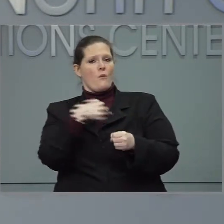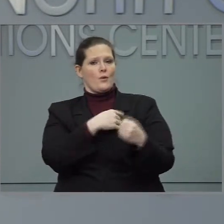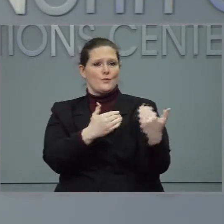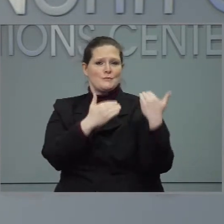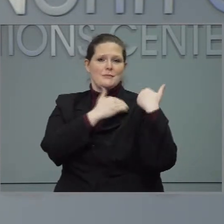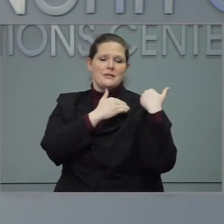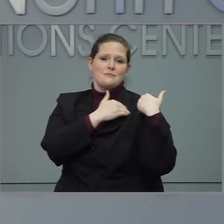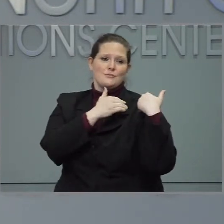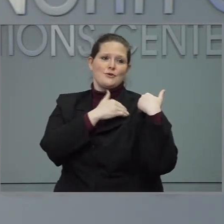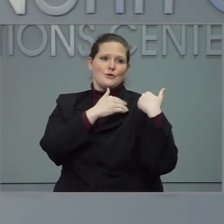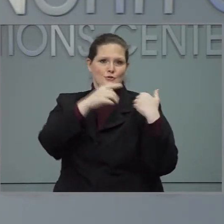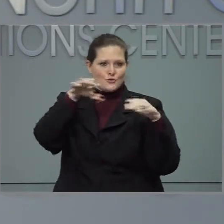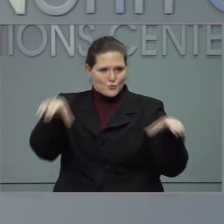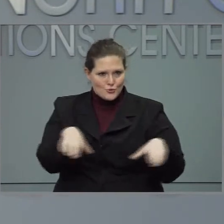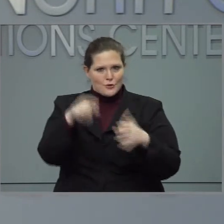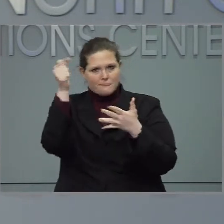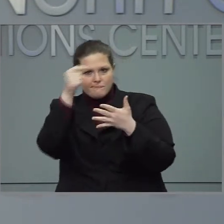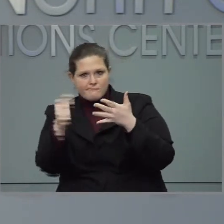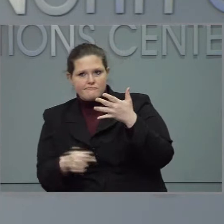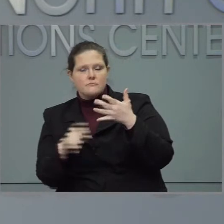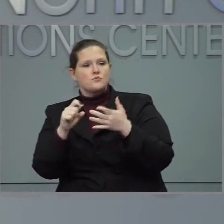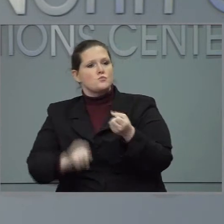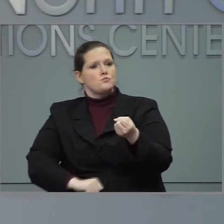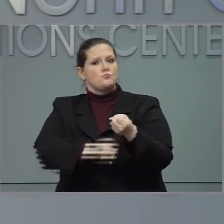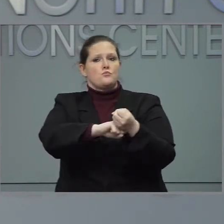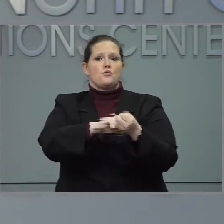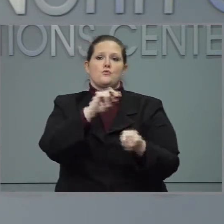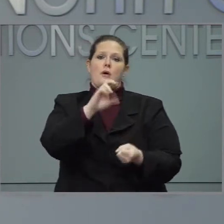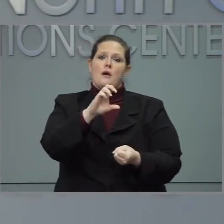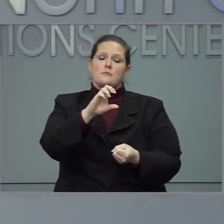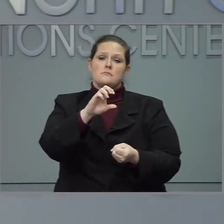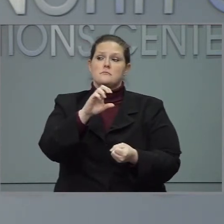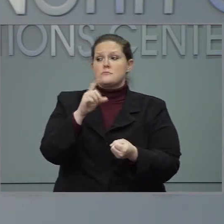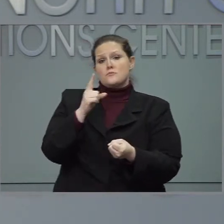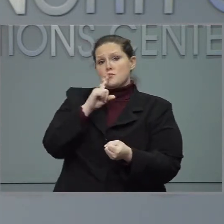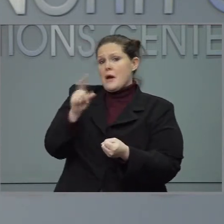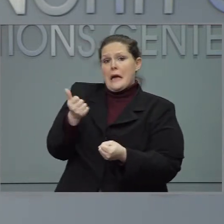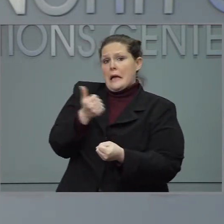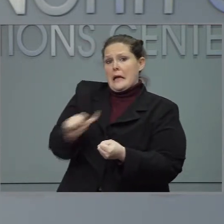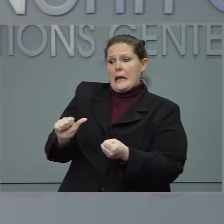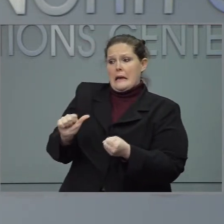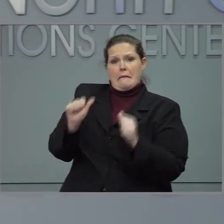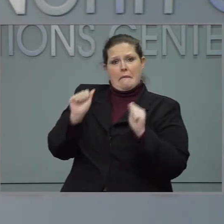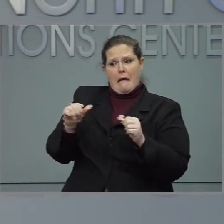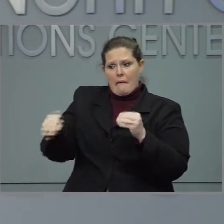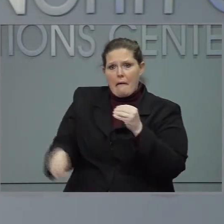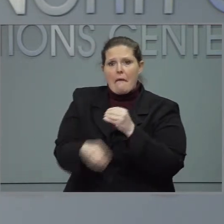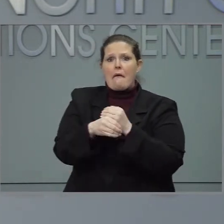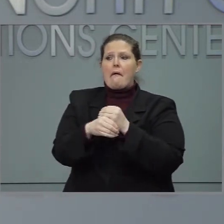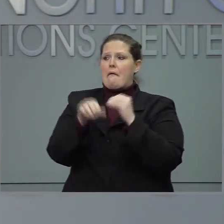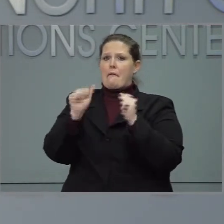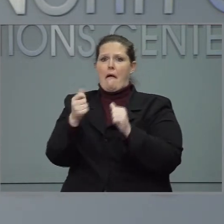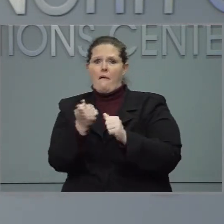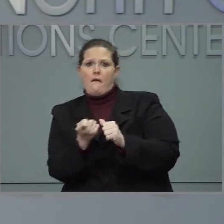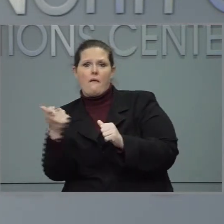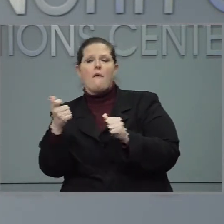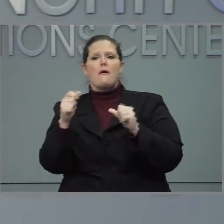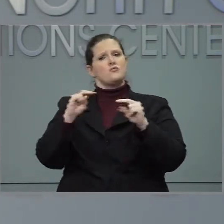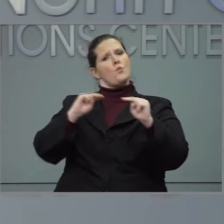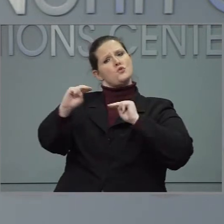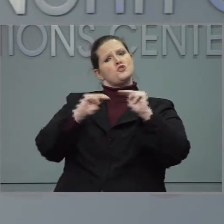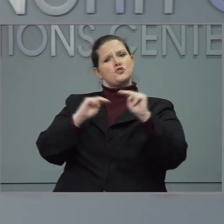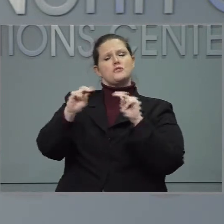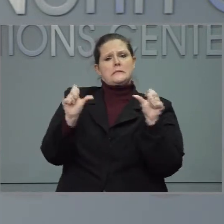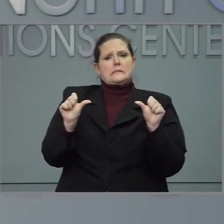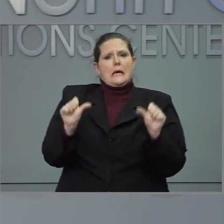that everything is on the table. Everything is up for negotiation. I think